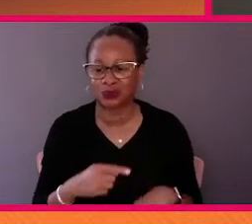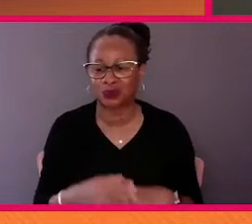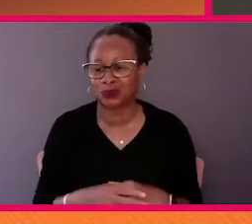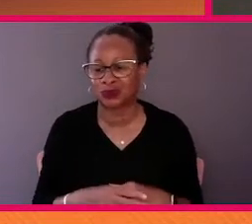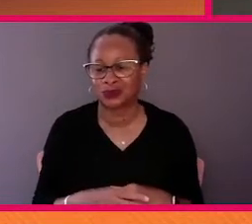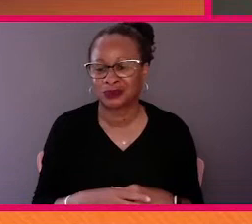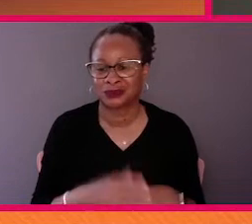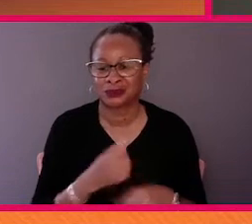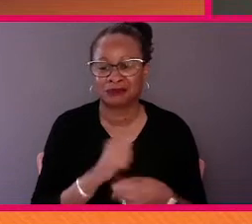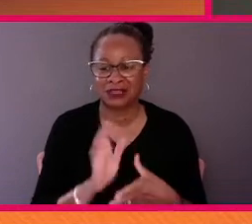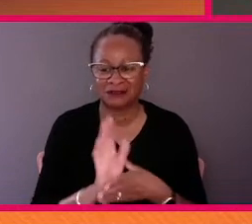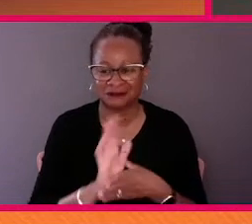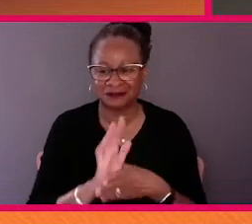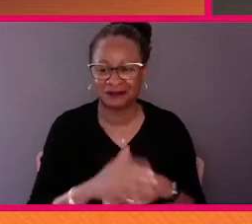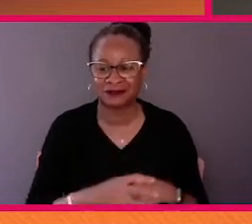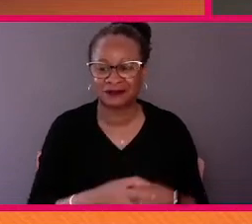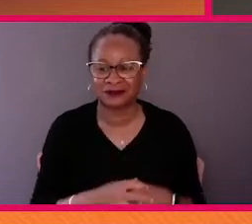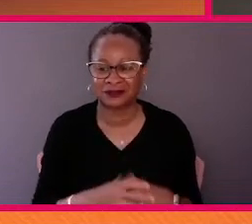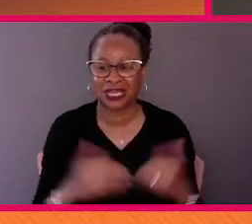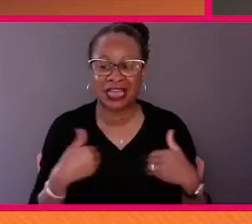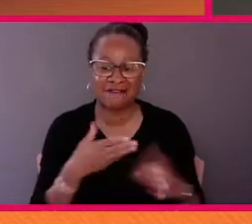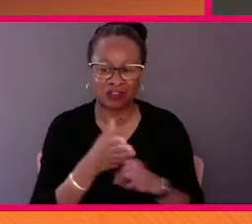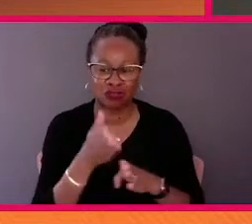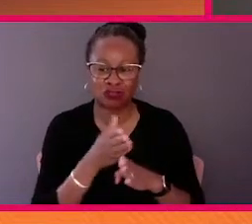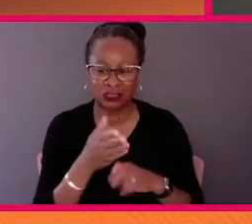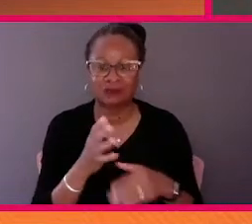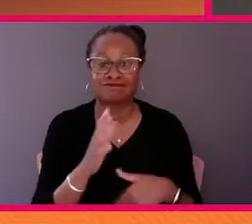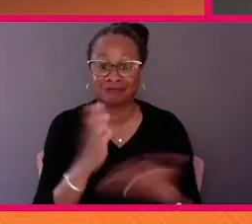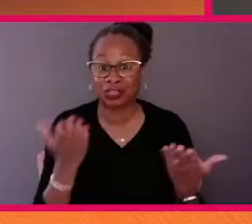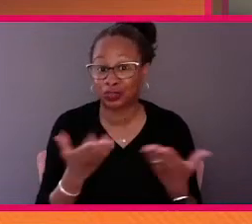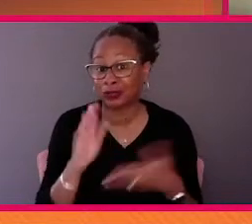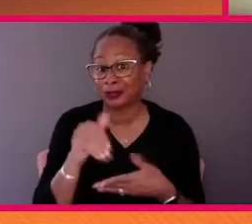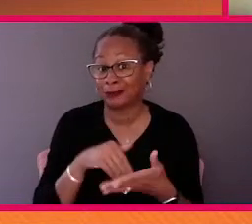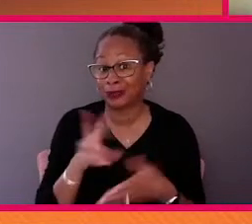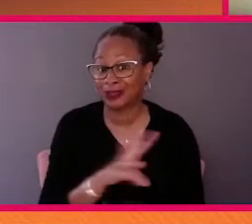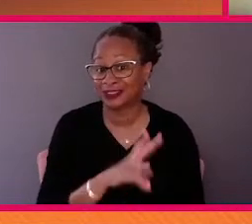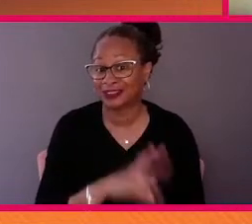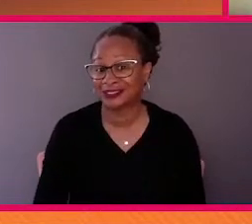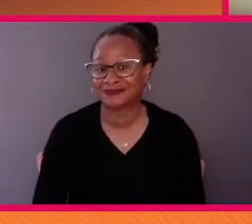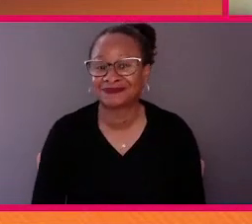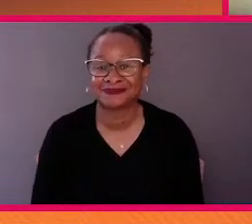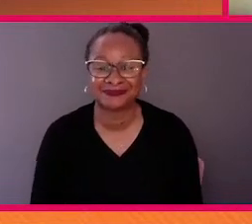make films and have a career in the Midwest.